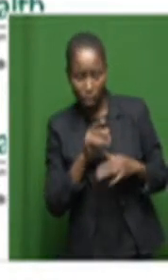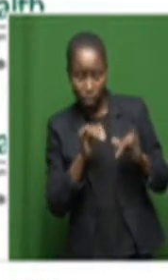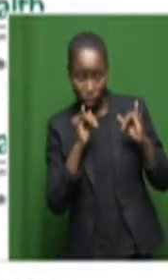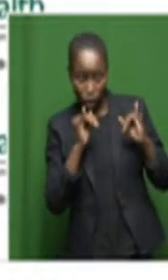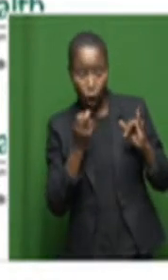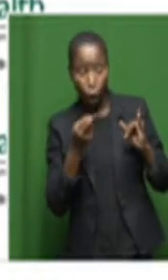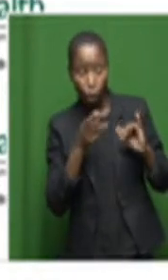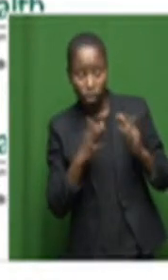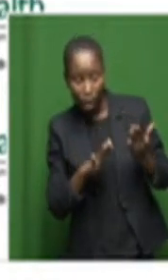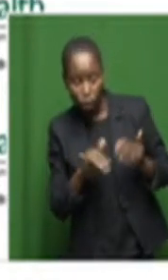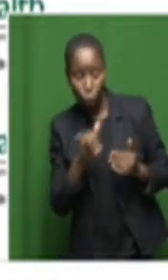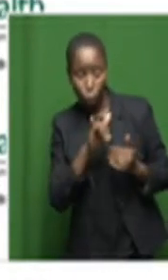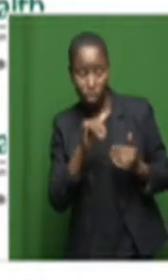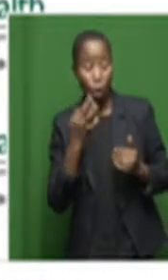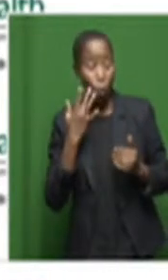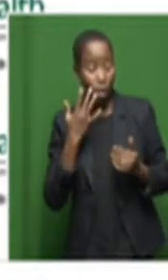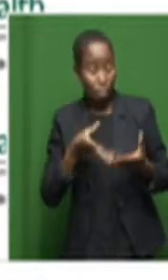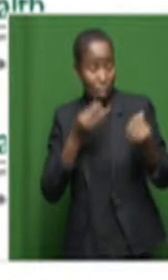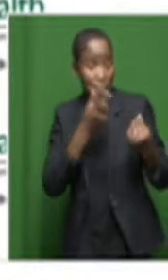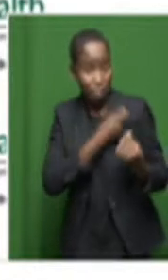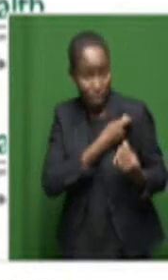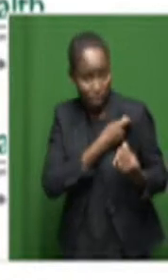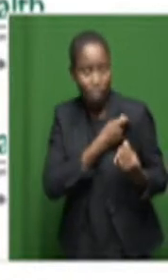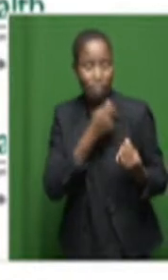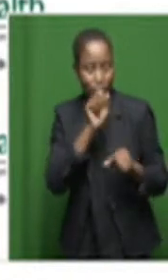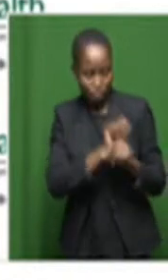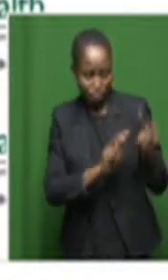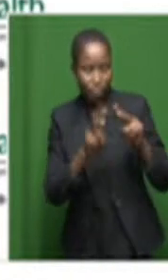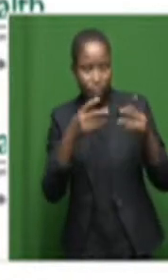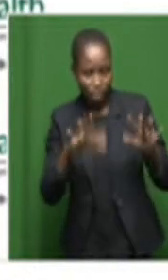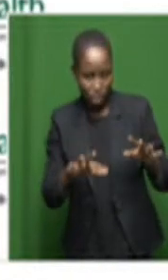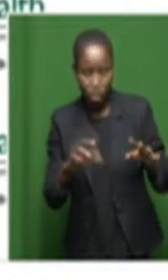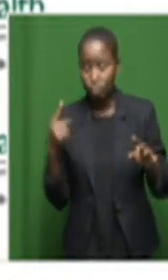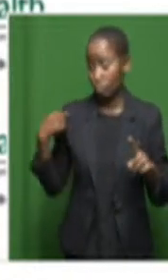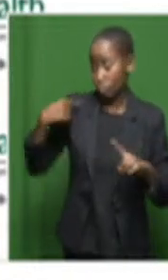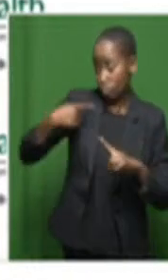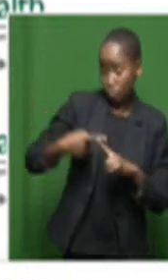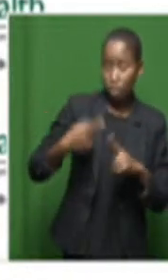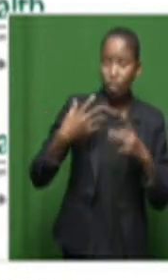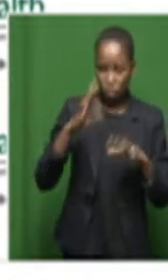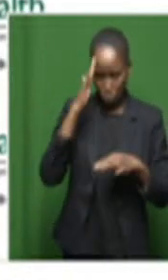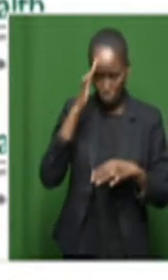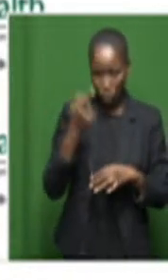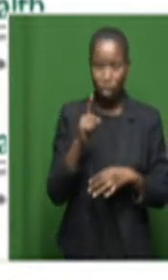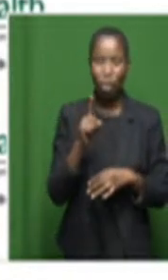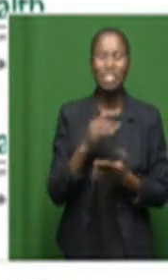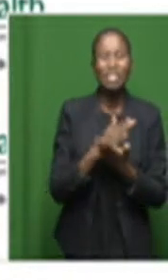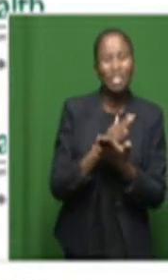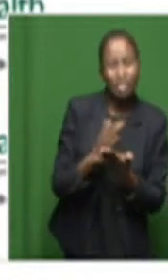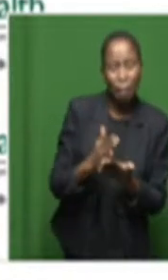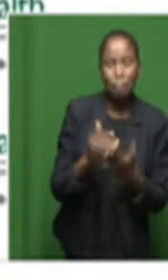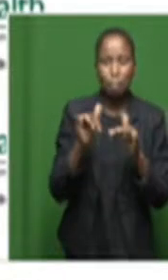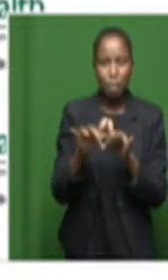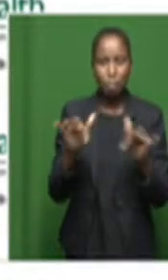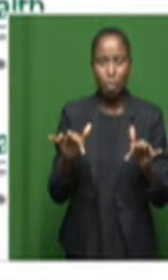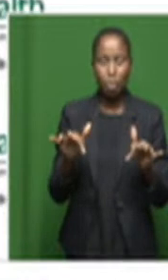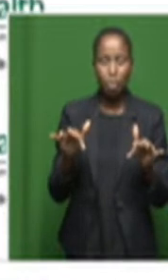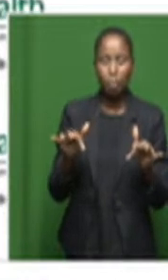death soon after vaccination. So far, we know that the deaths many of those which have